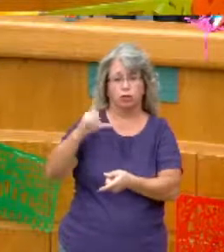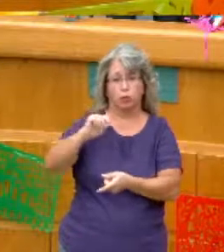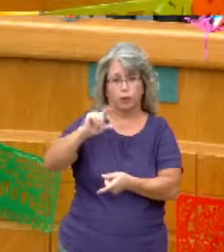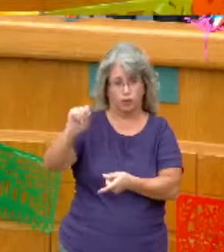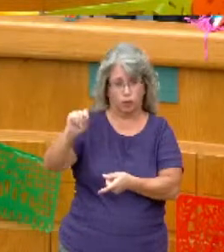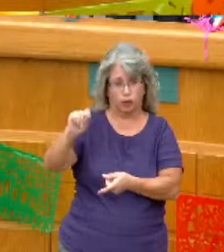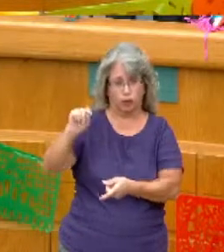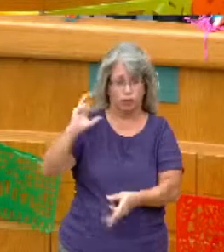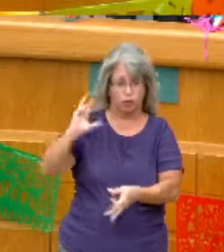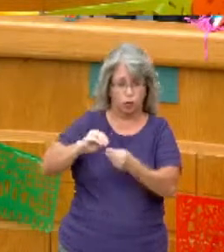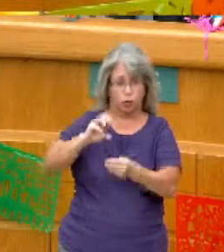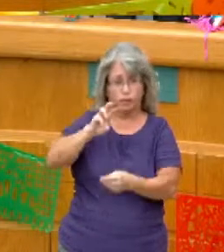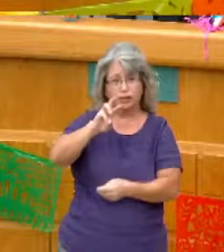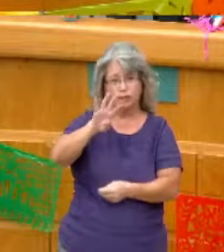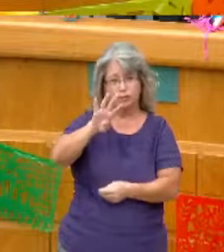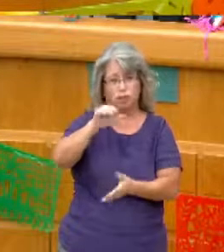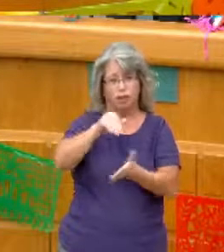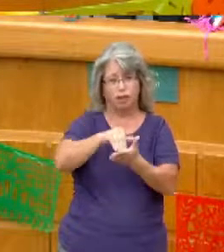of